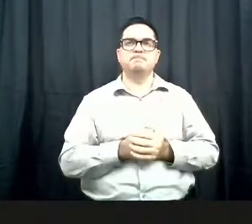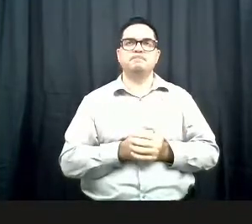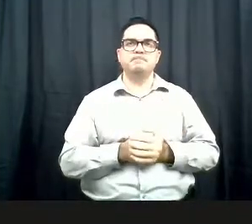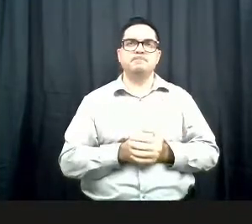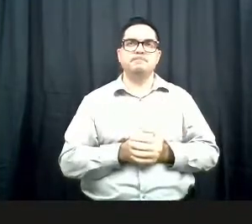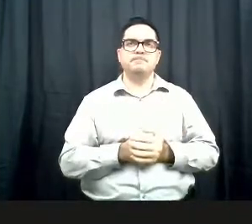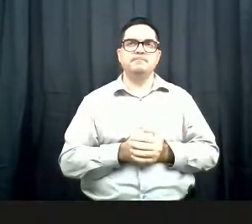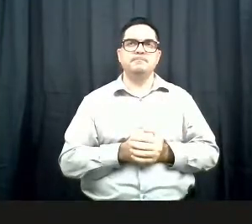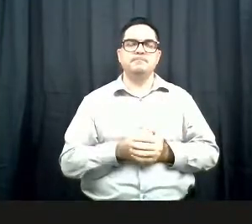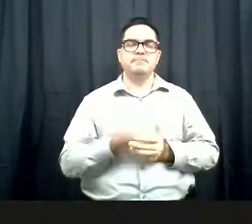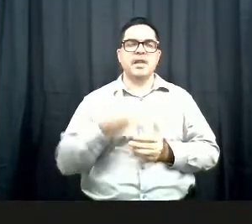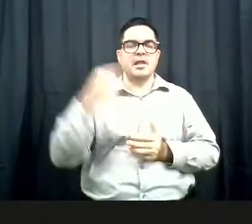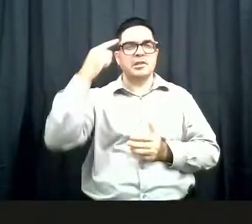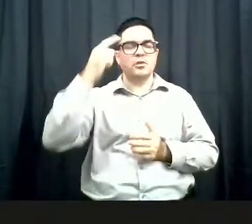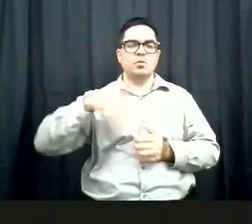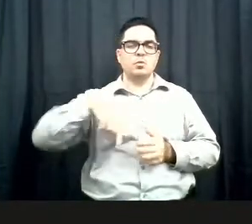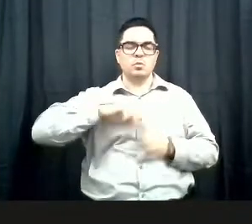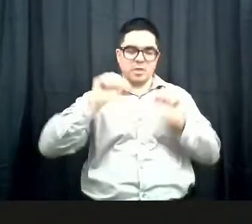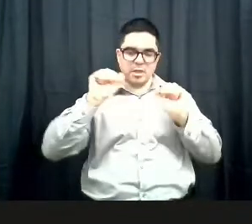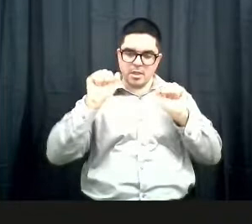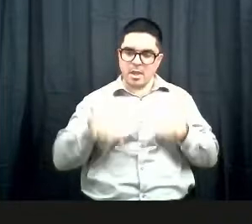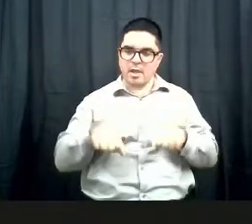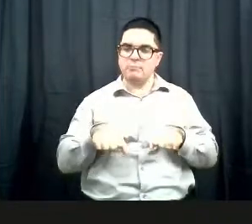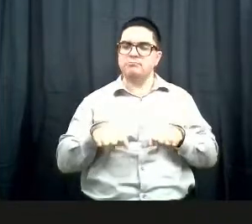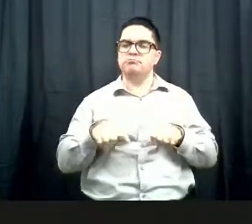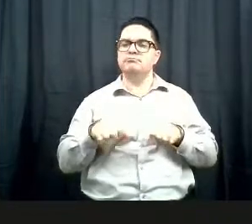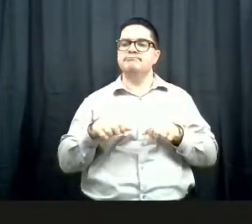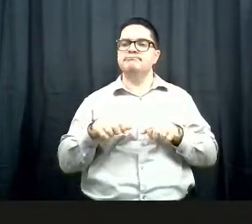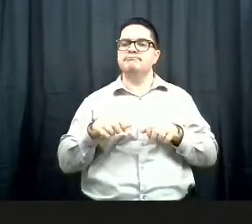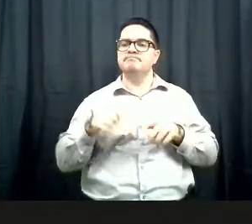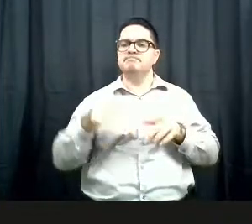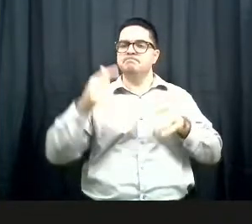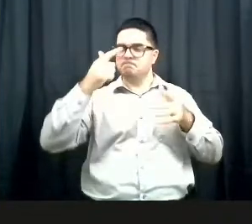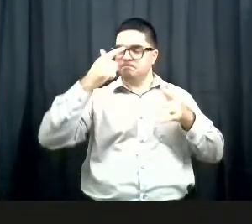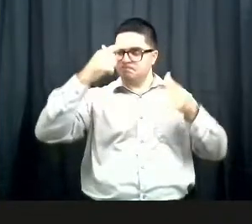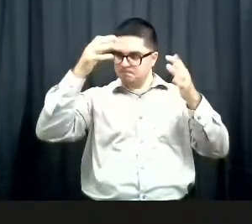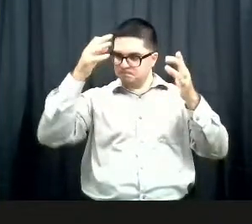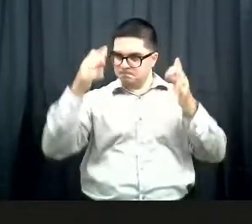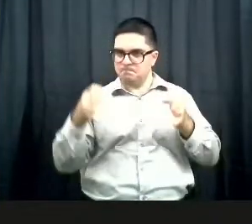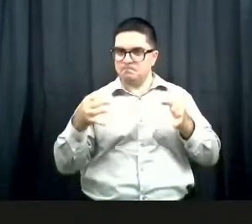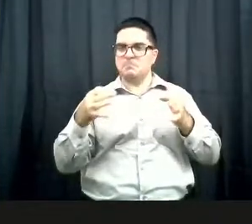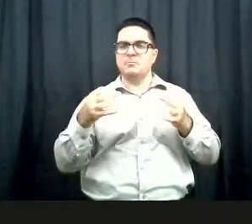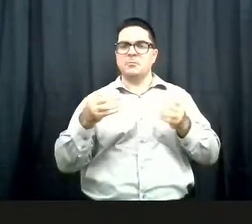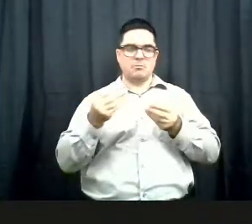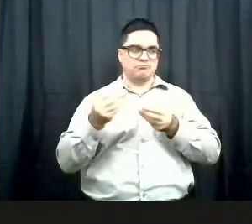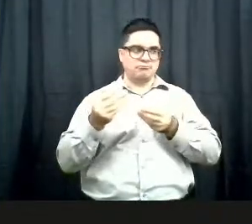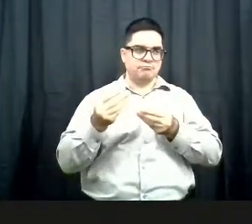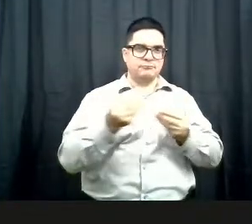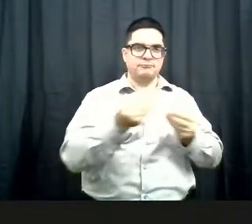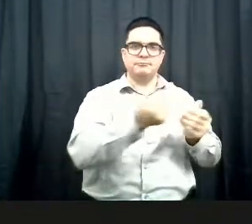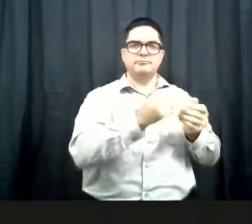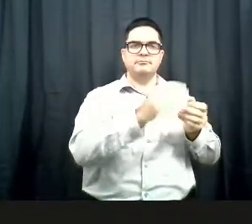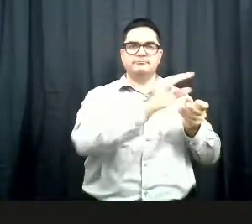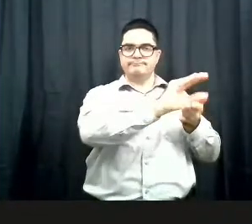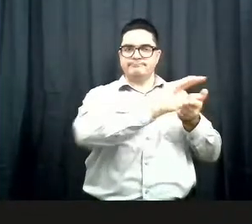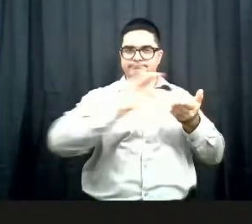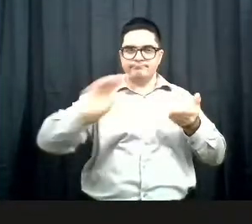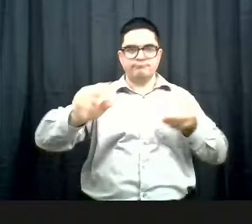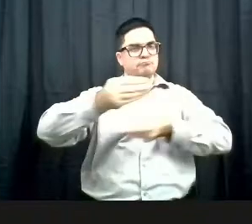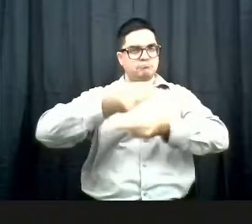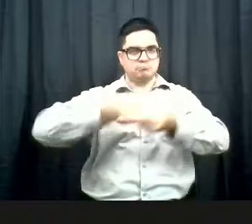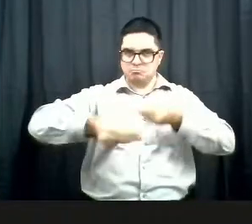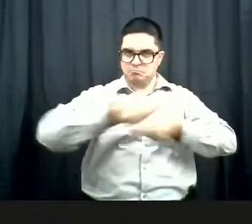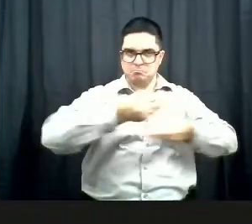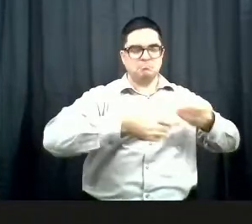that I think we can actually stand by and afford, and not be in a place where folks are retraded,